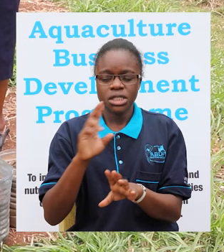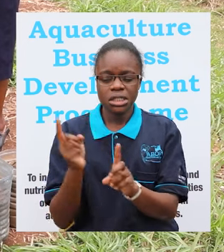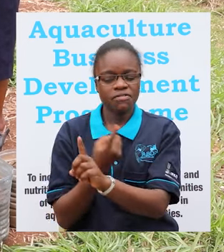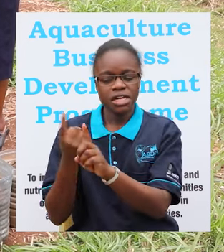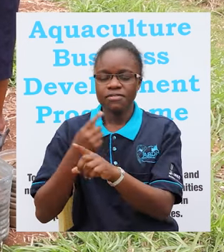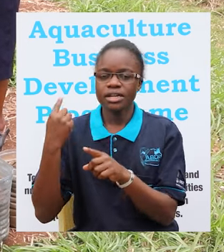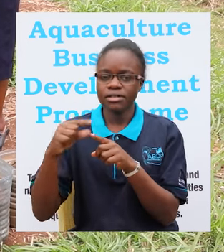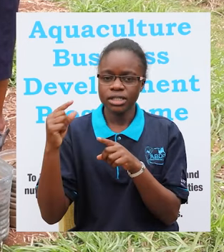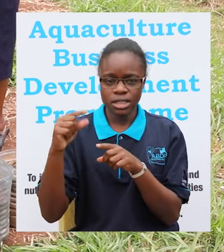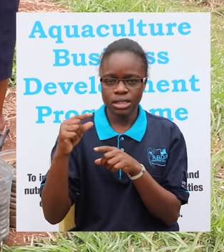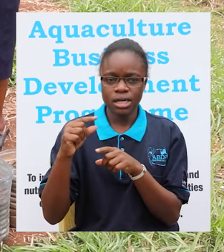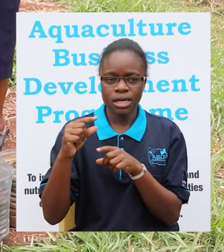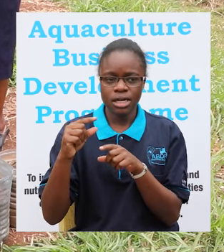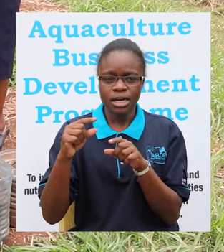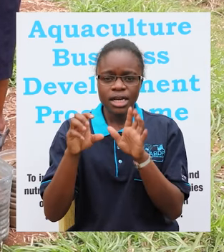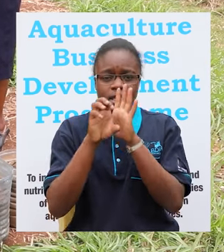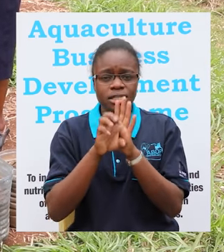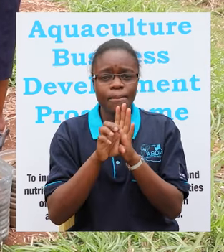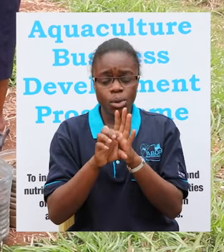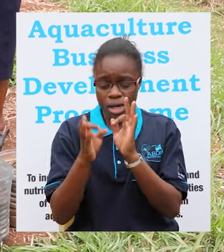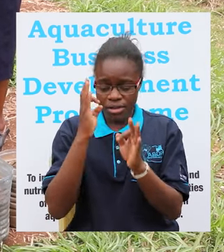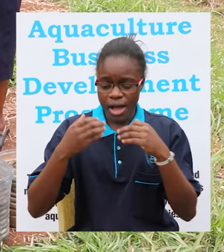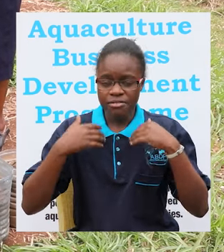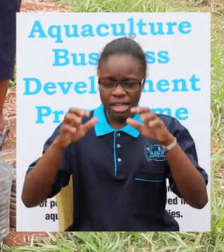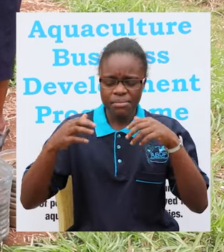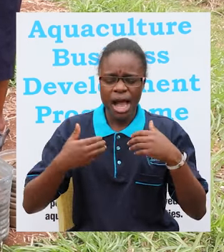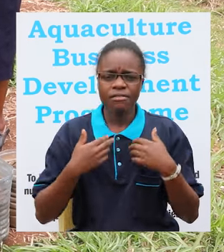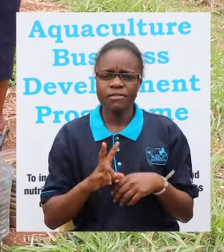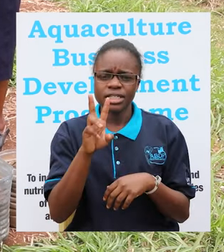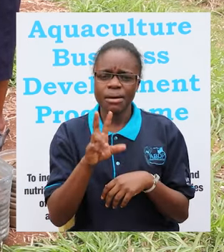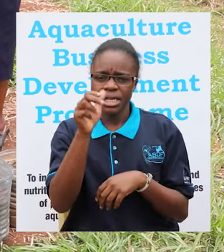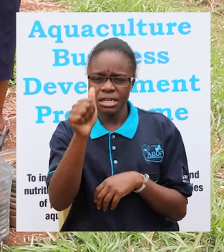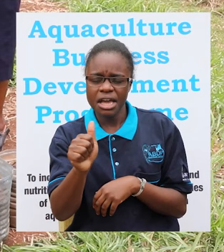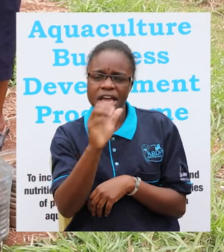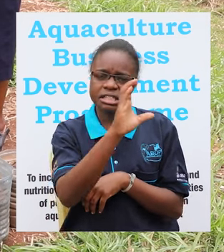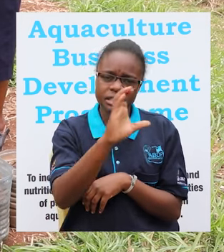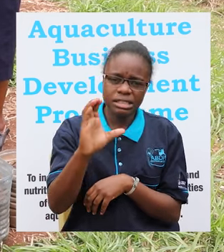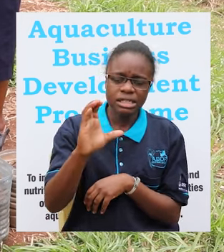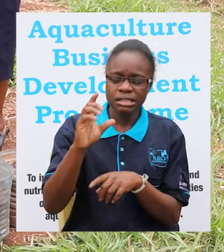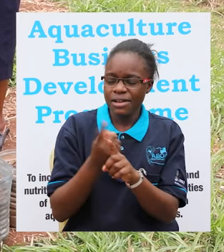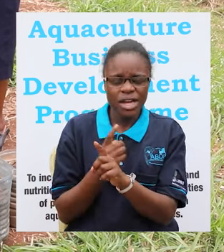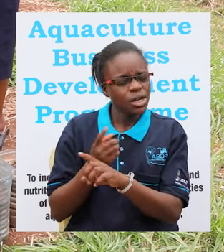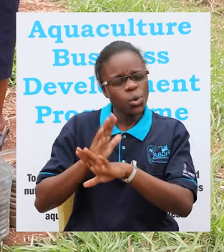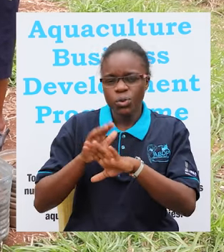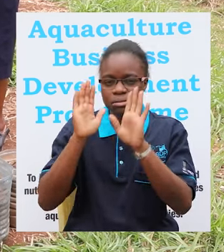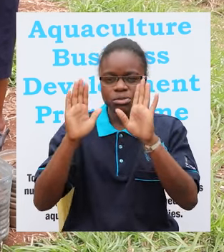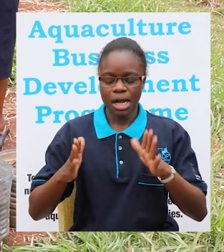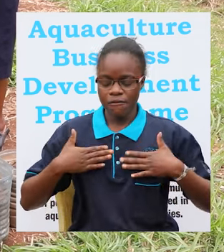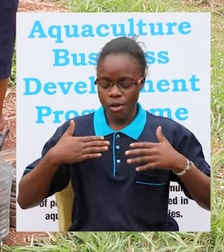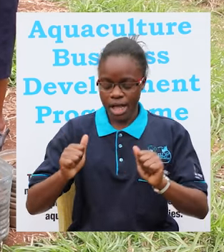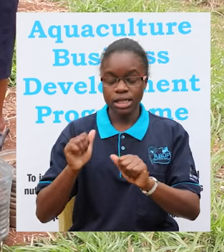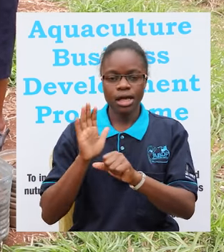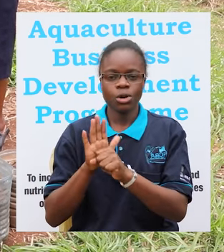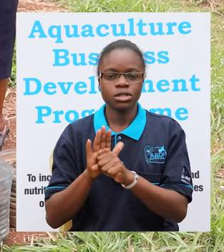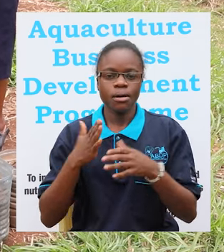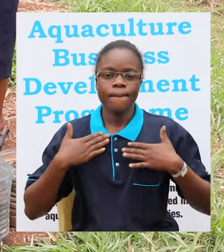diet through various vegetables, because most of these brassicas have vitamin A, vitamin C, which are very good